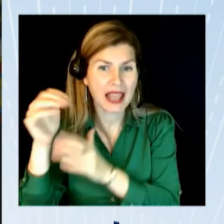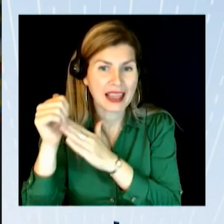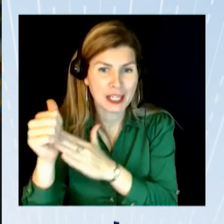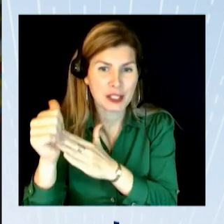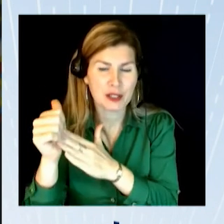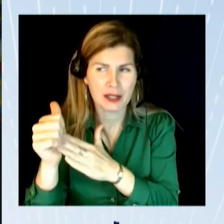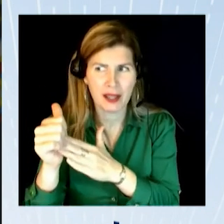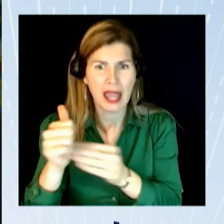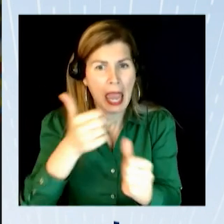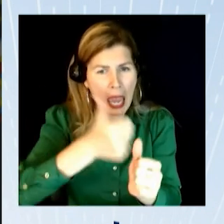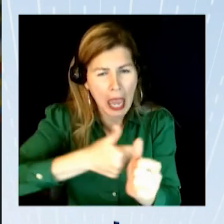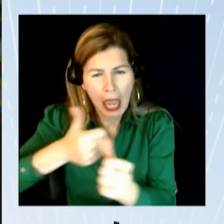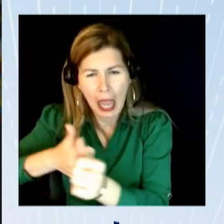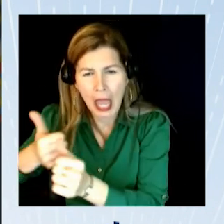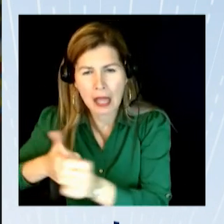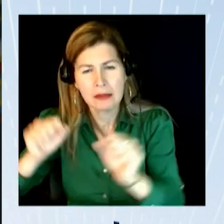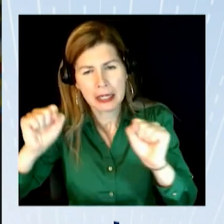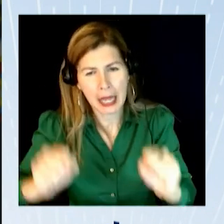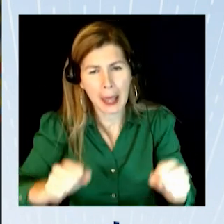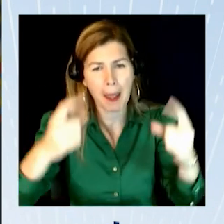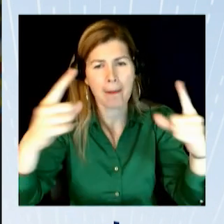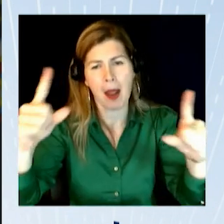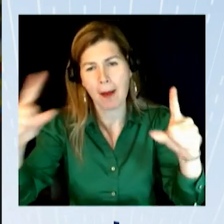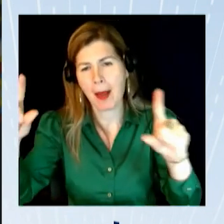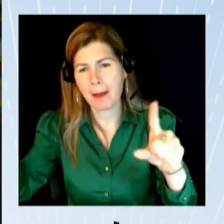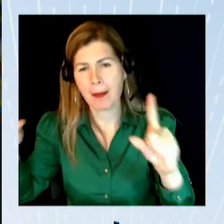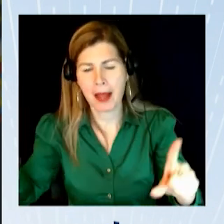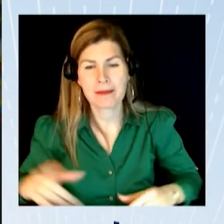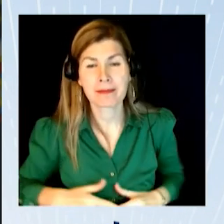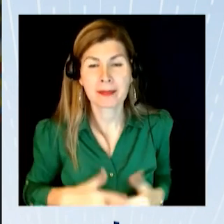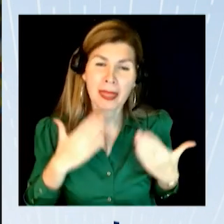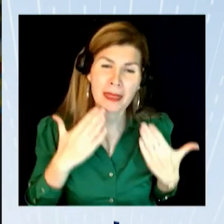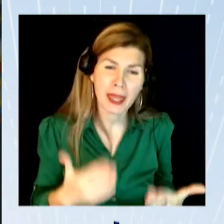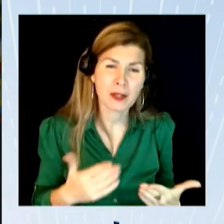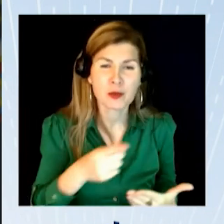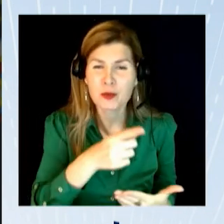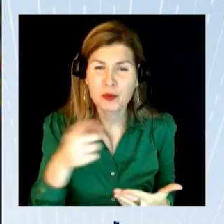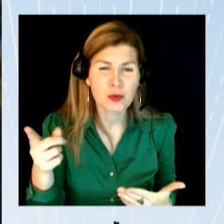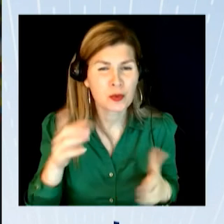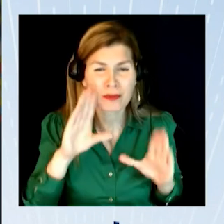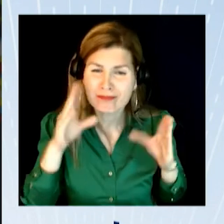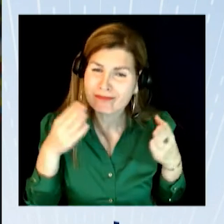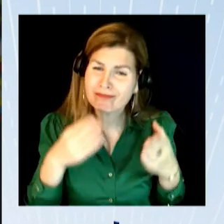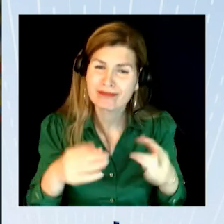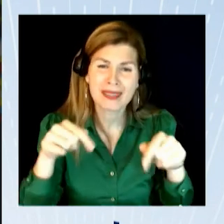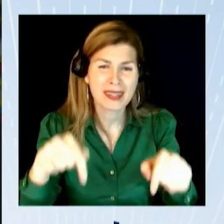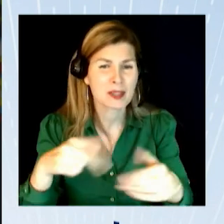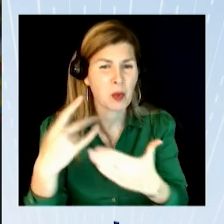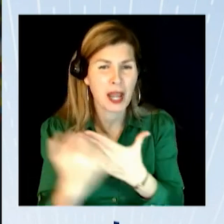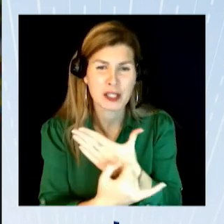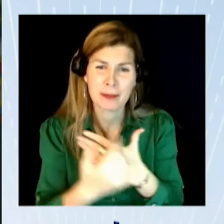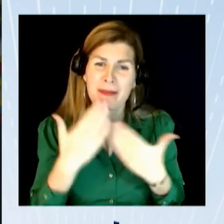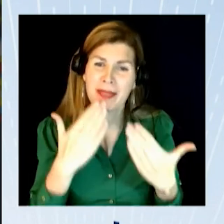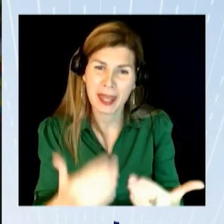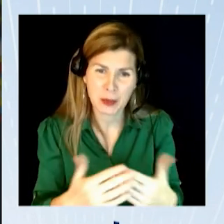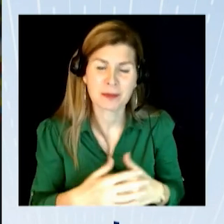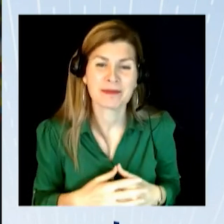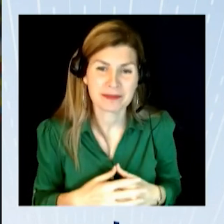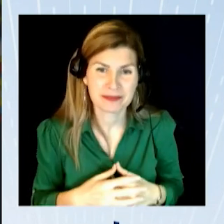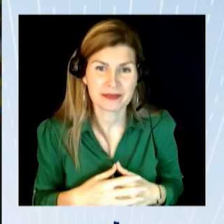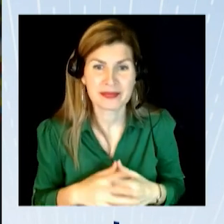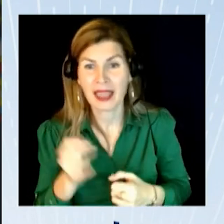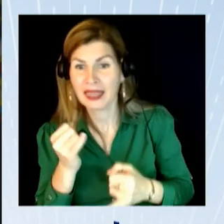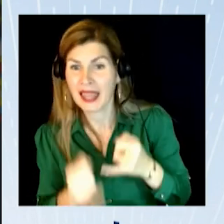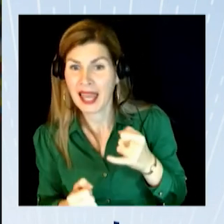has a chance to succeed. So I just want to say thanks to everybody who's putting the laser focus on this. The initiatives keep coming. And I'll lastly close with